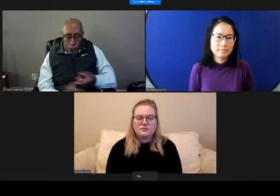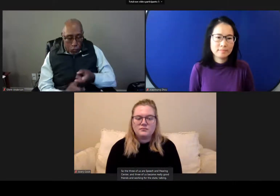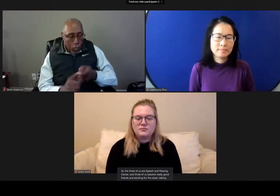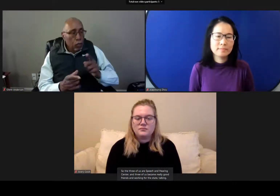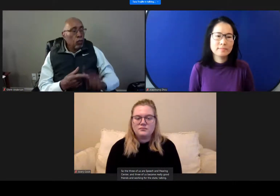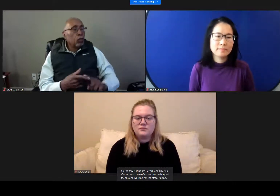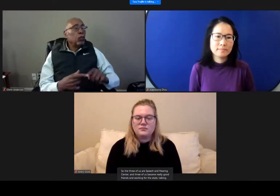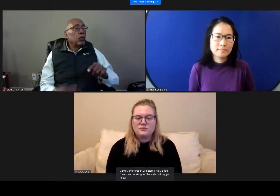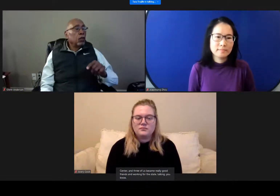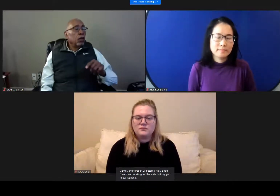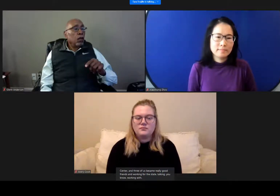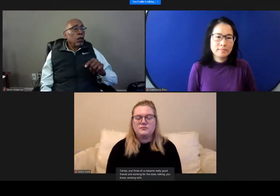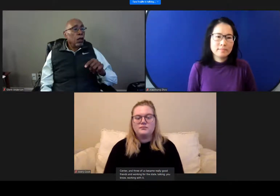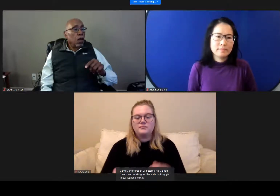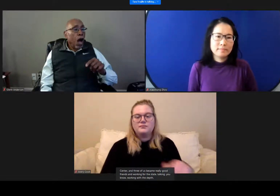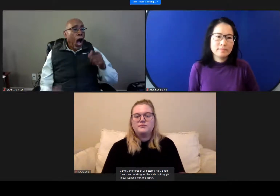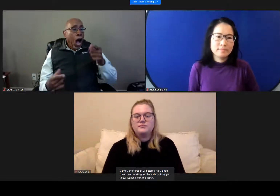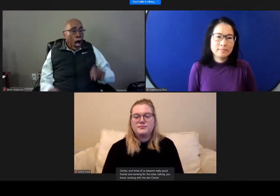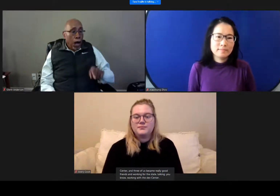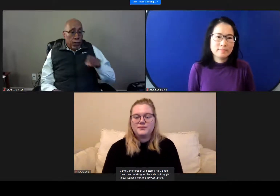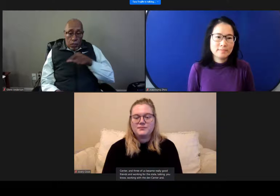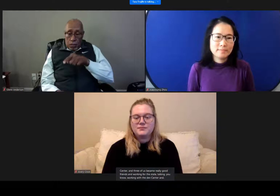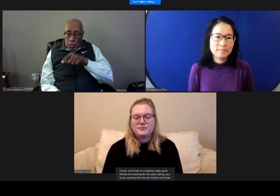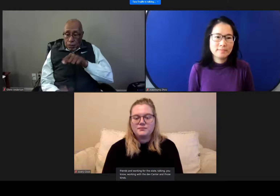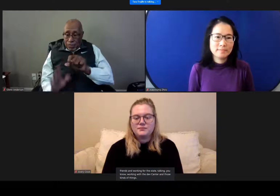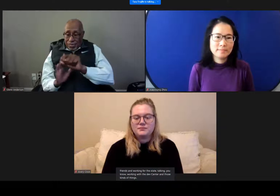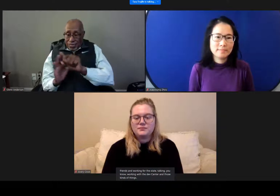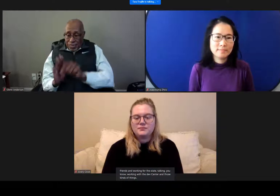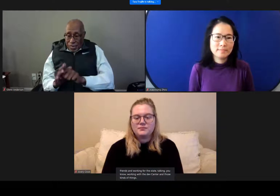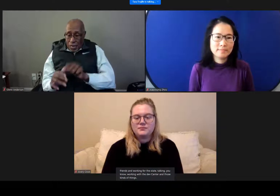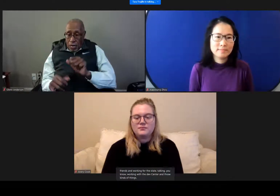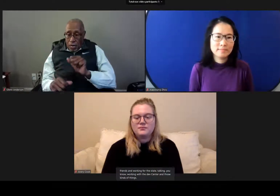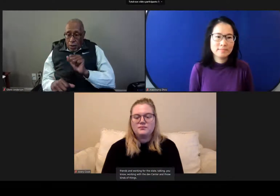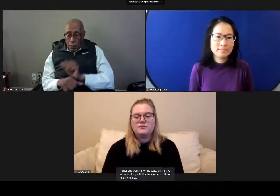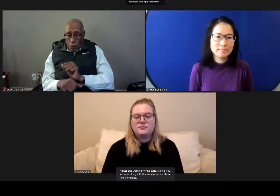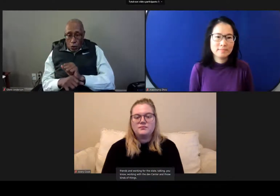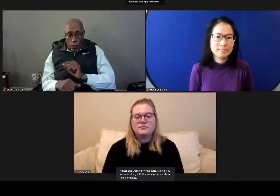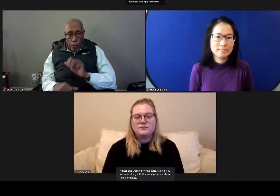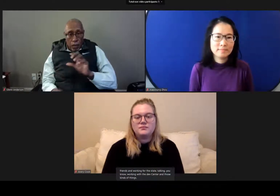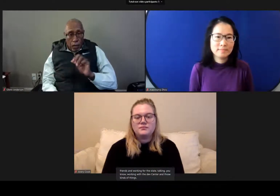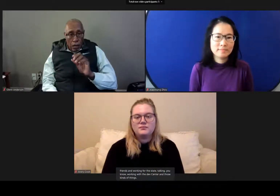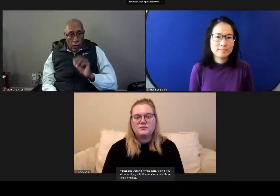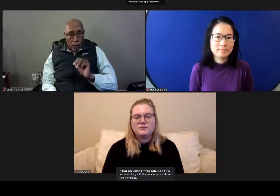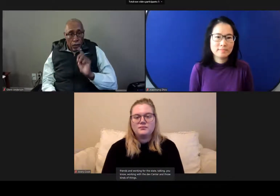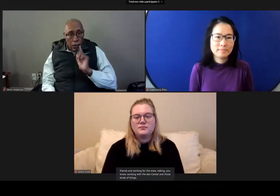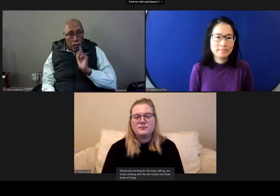talking, working with the deaf center and those kinds of things.